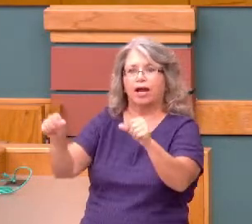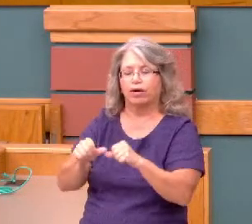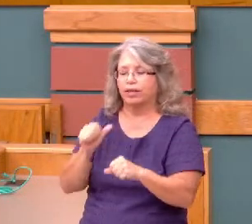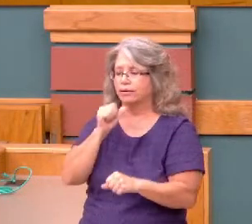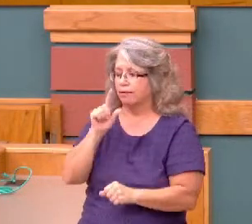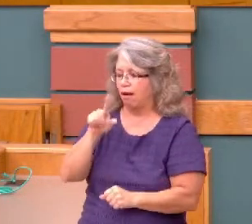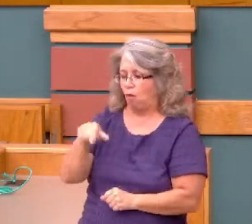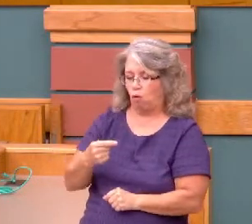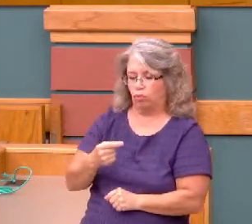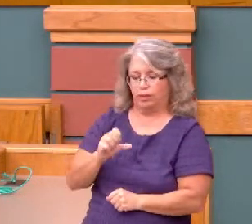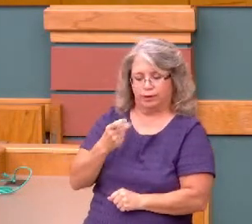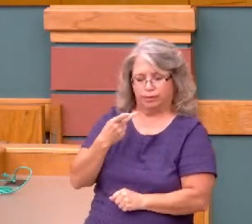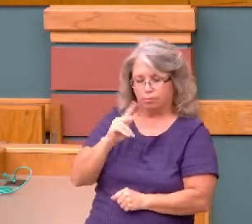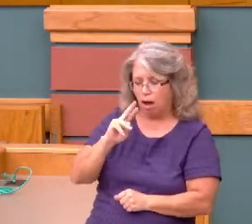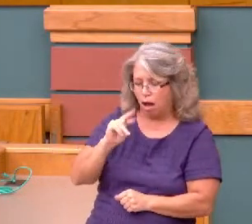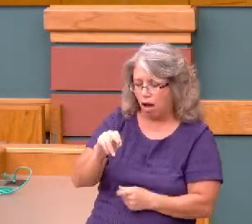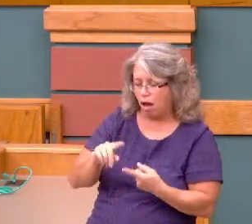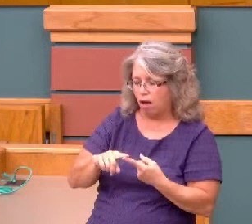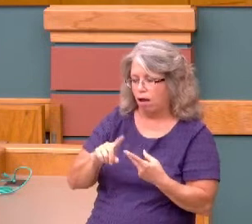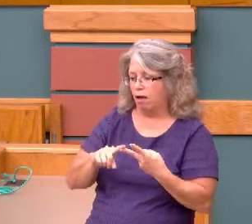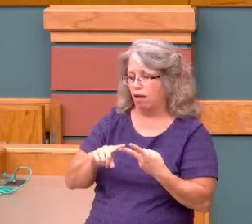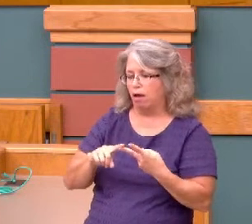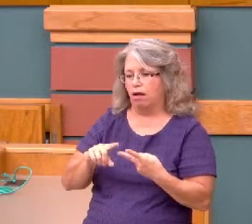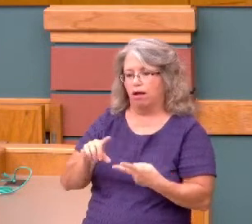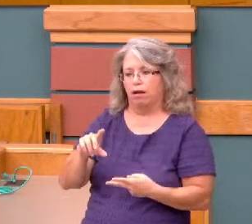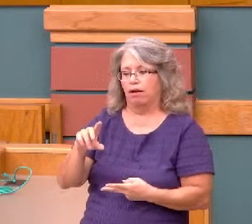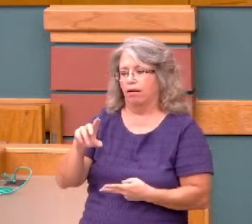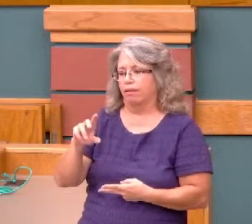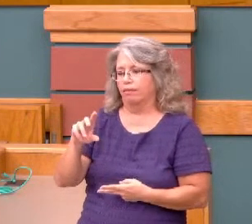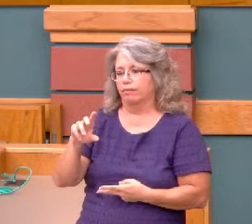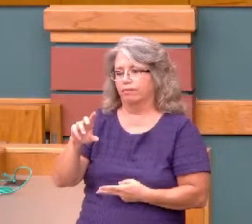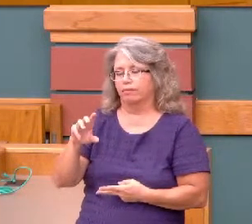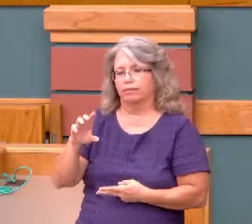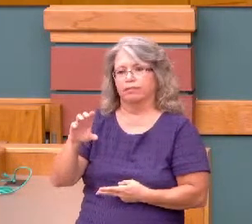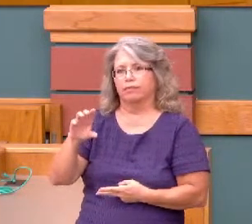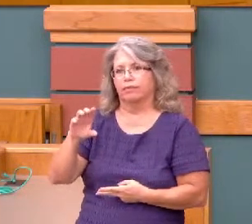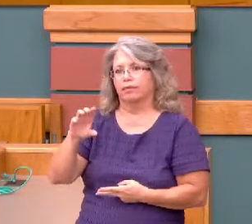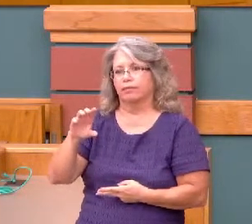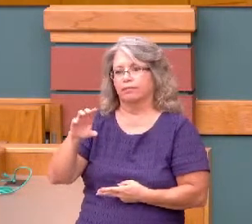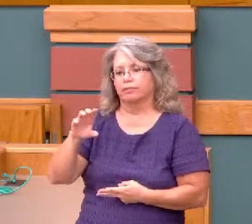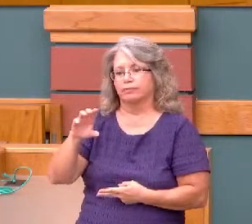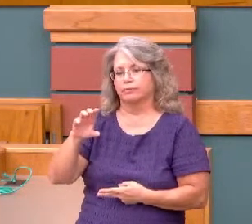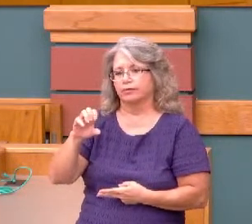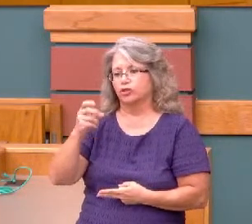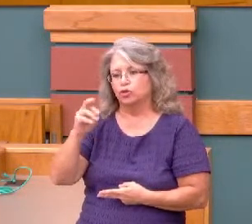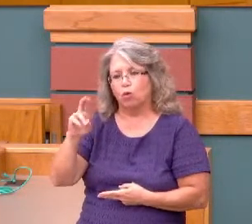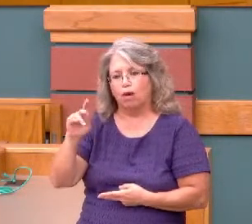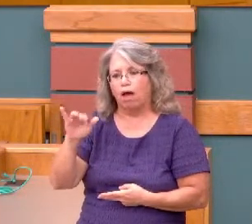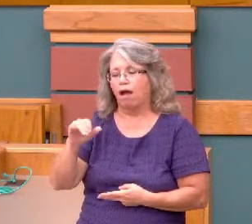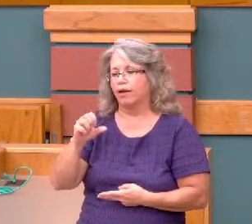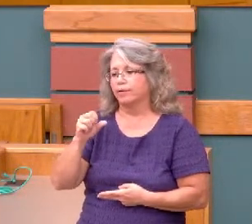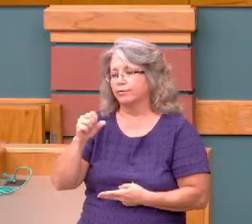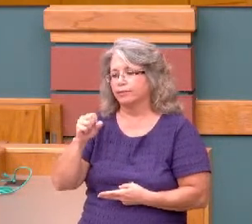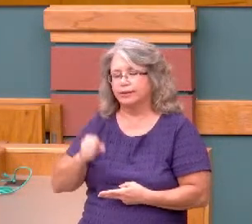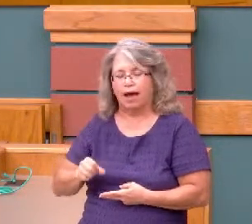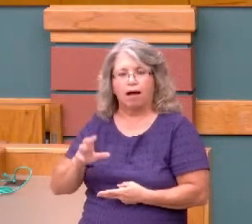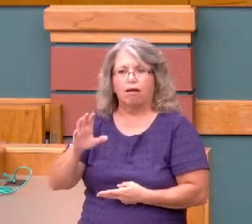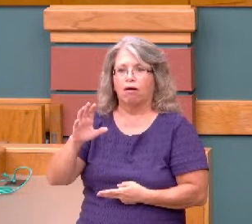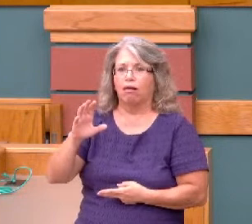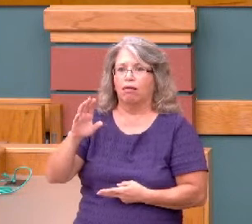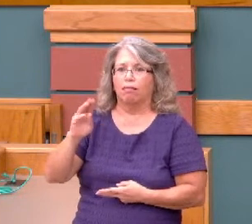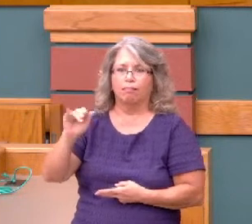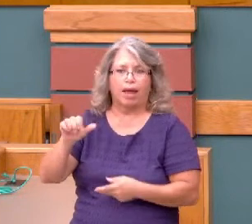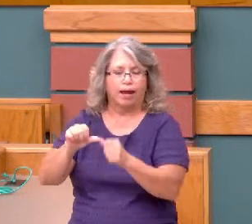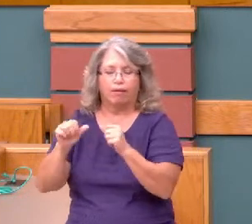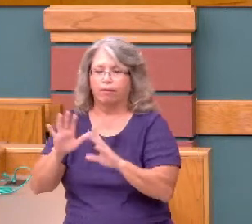Driscoll or Christus Shoreline or Saratoga. It is everybody in our trauma service area, which is why I say it's